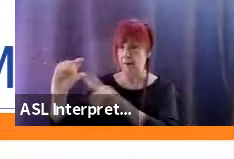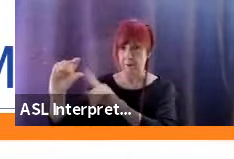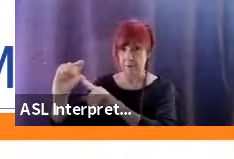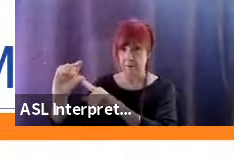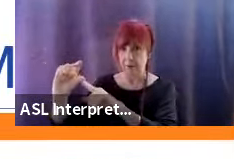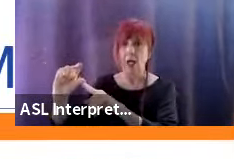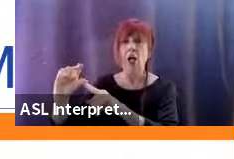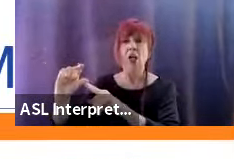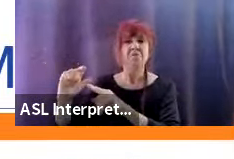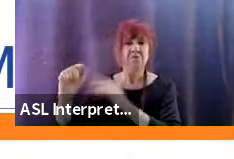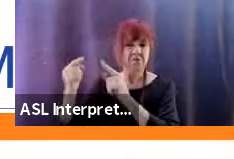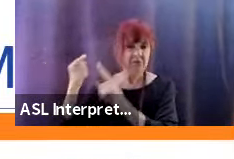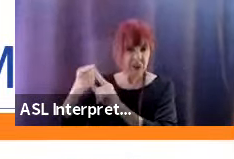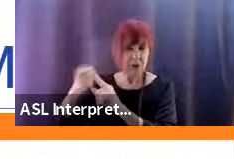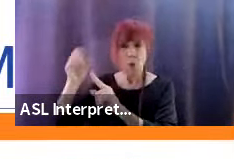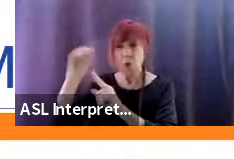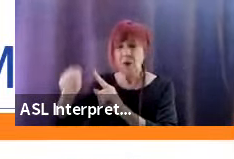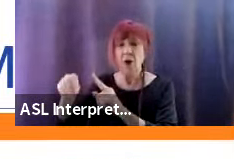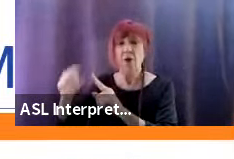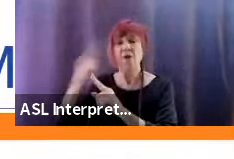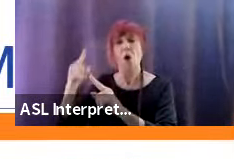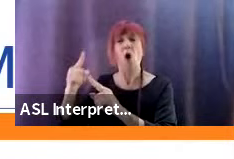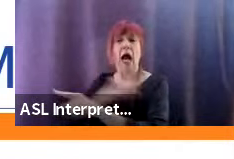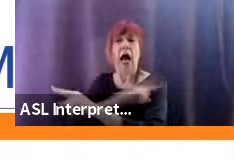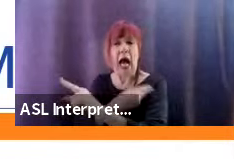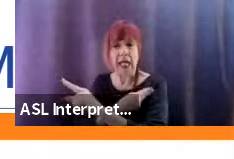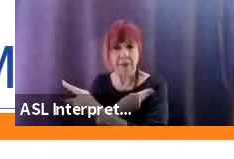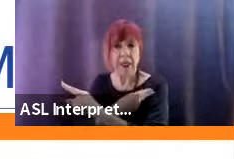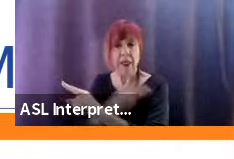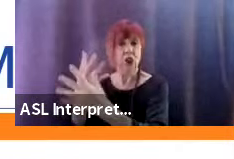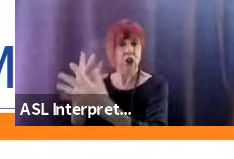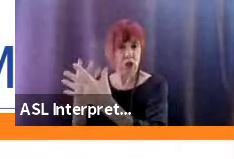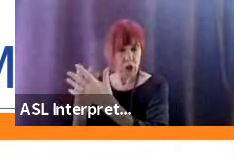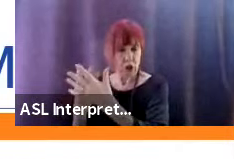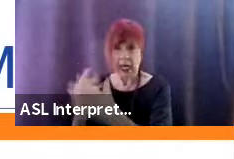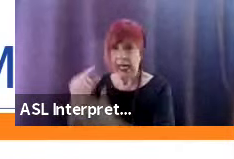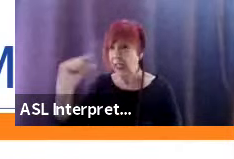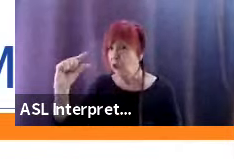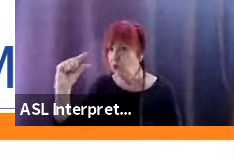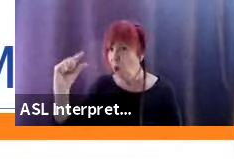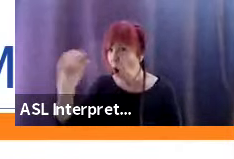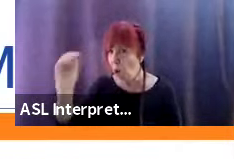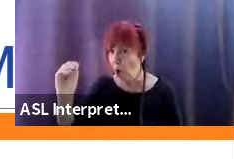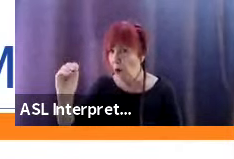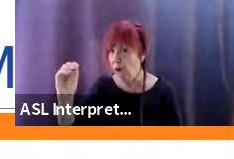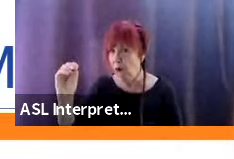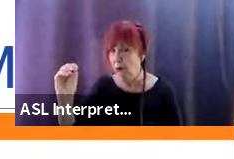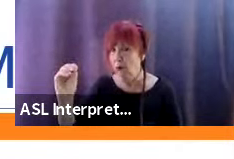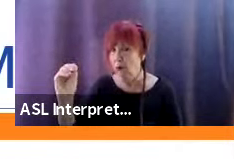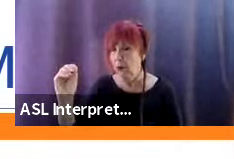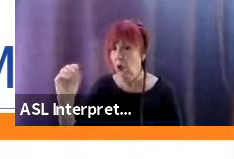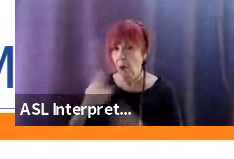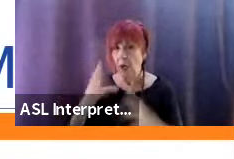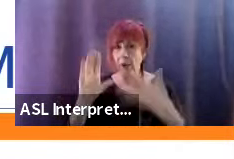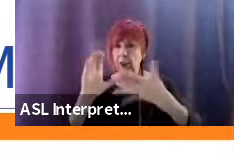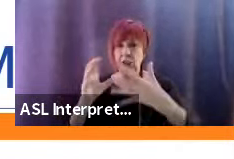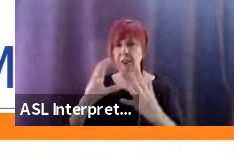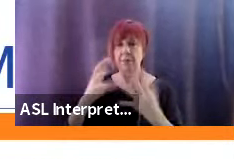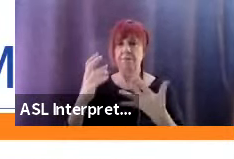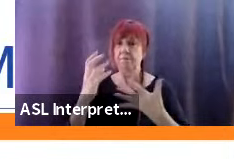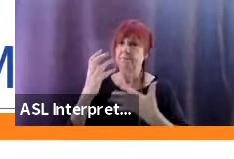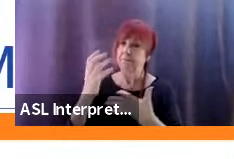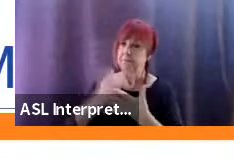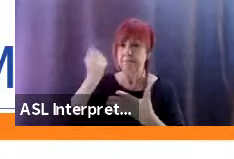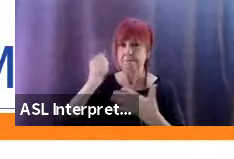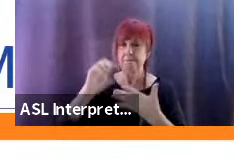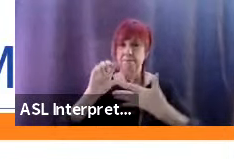are those living in state hospitals and correctional institutions. This is not very large amounts, but we do take those off the top. We